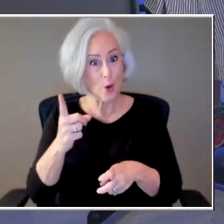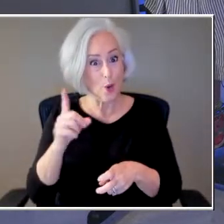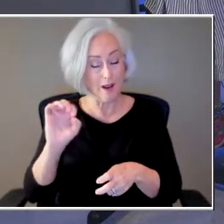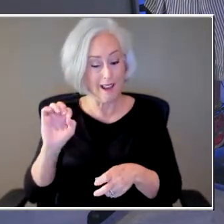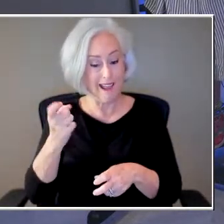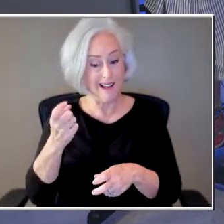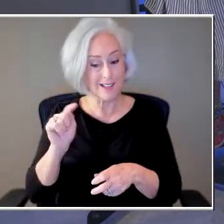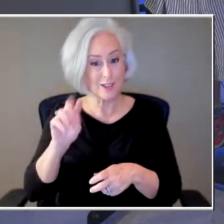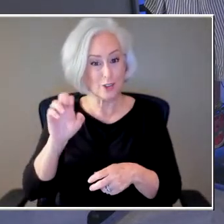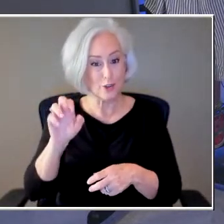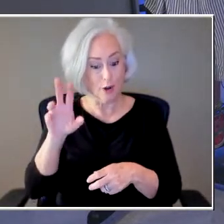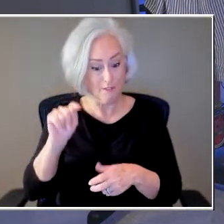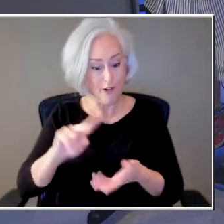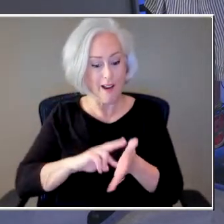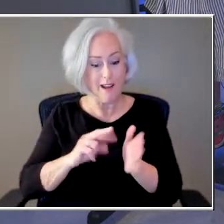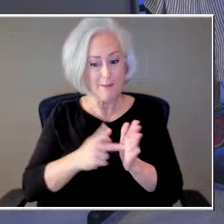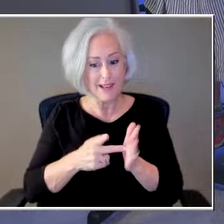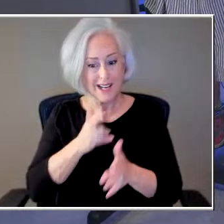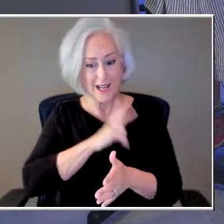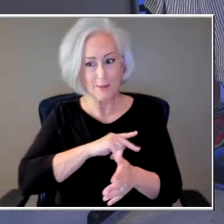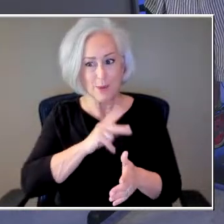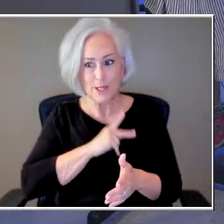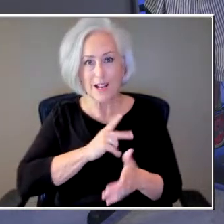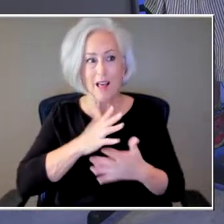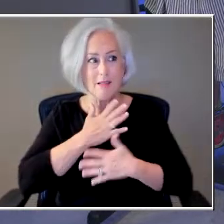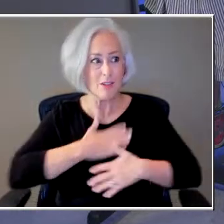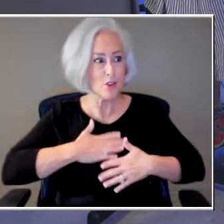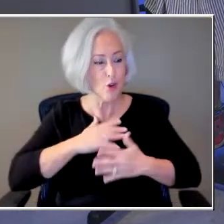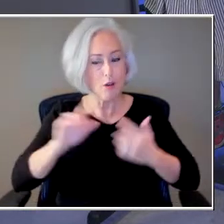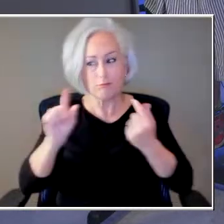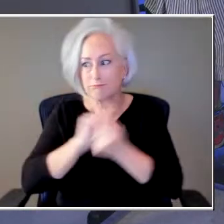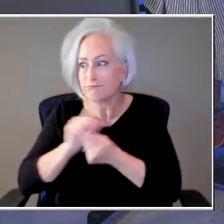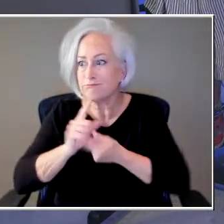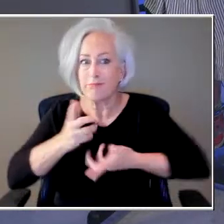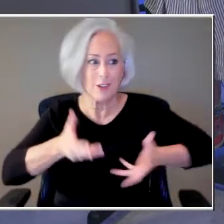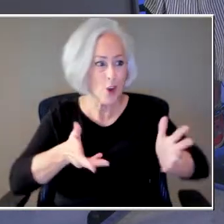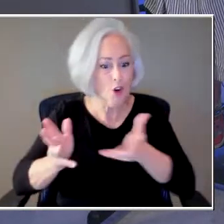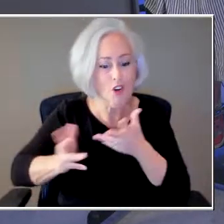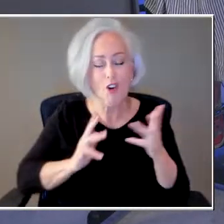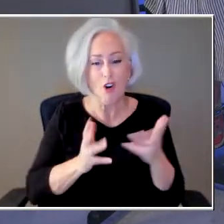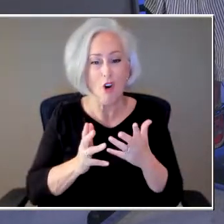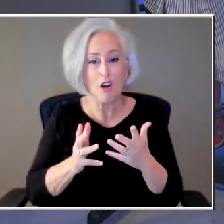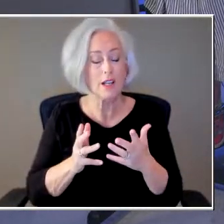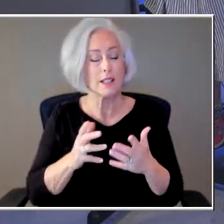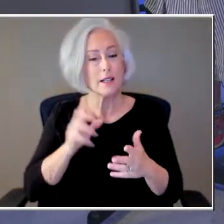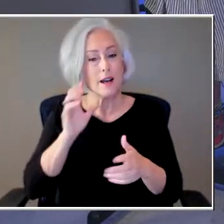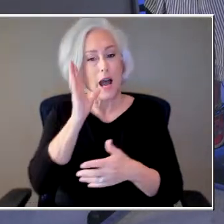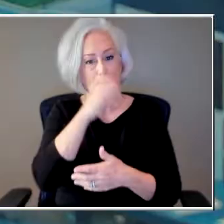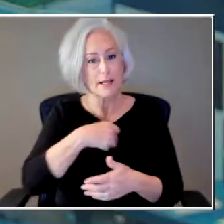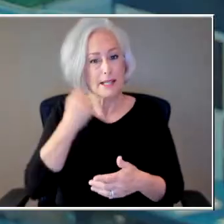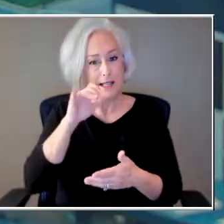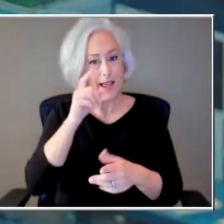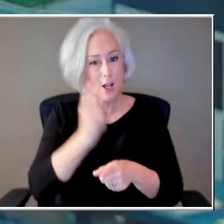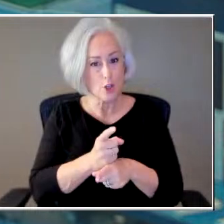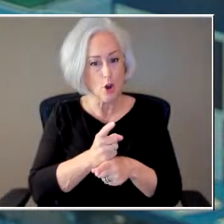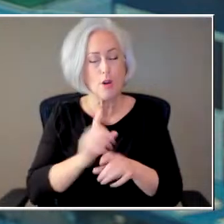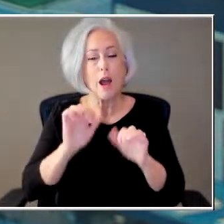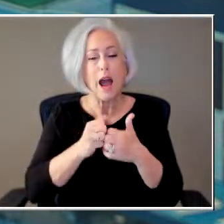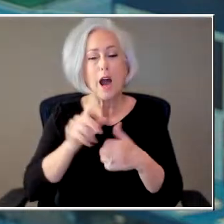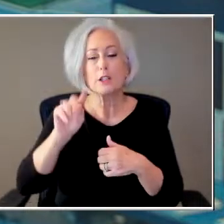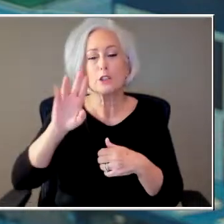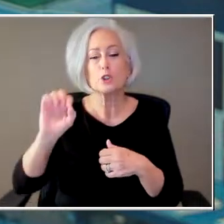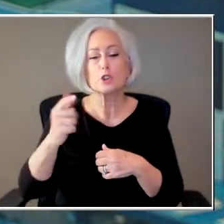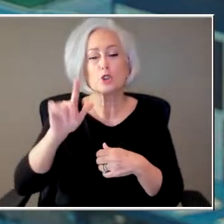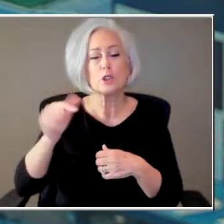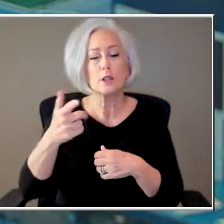when you have everything going on, wasn't it? Yeah, it was. So you turned to Turning Point. How did they help out? Yeah, so it was actually my